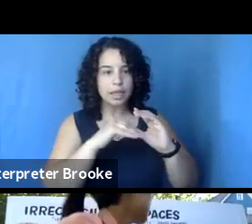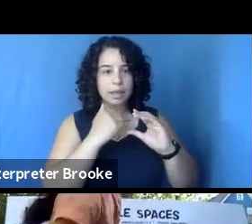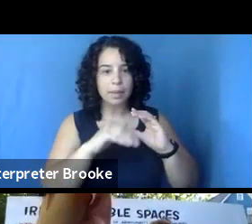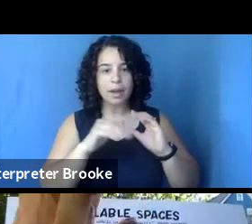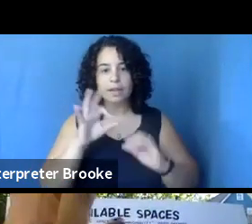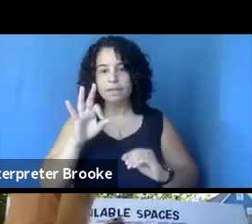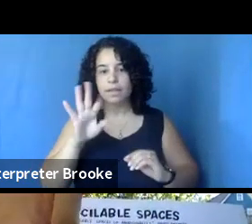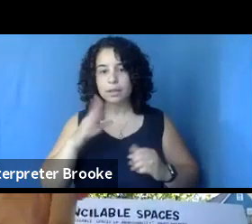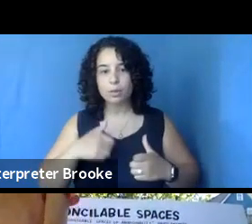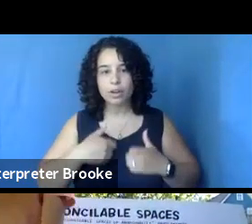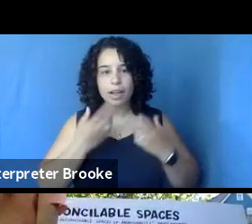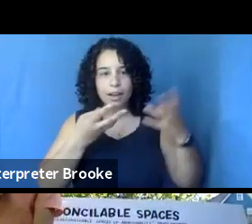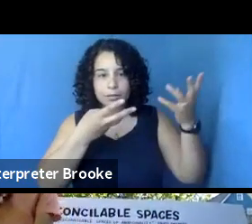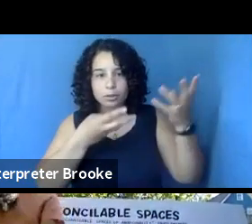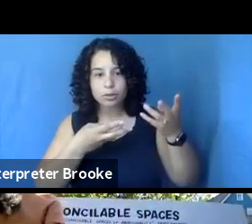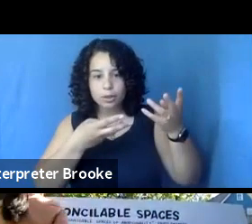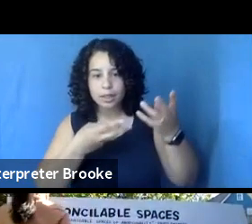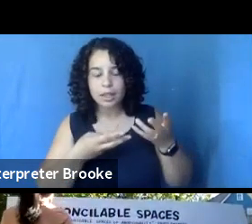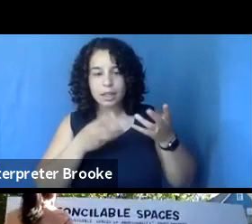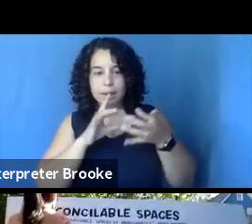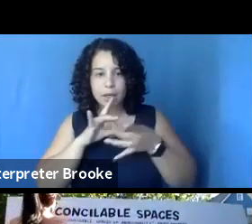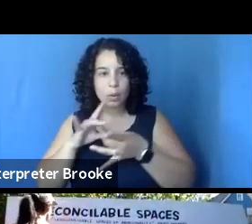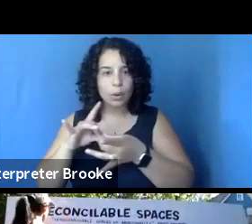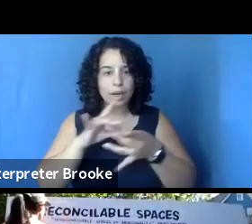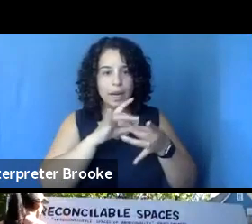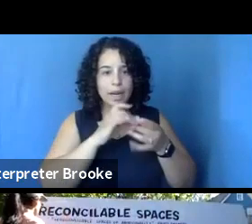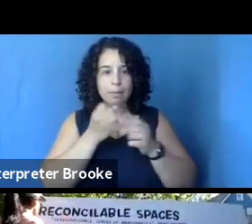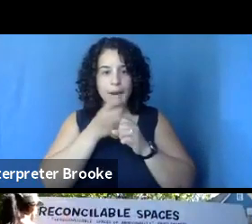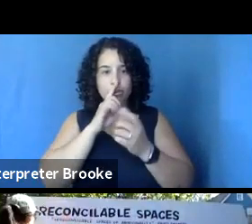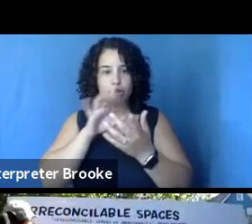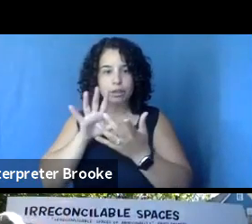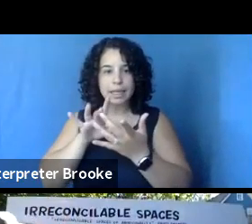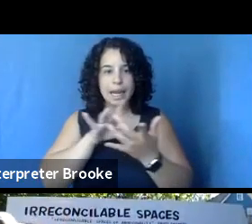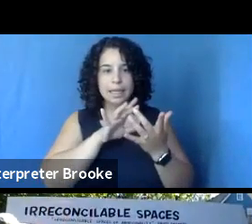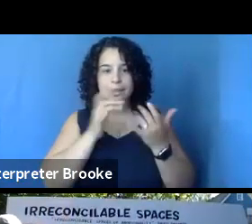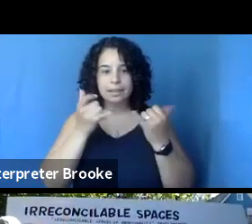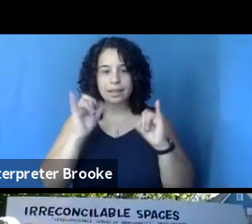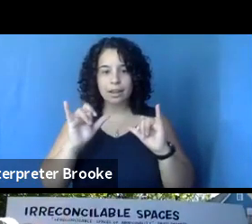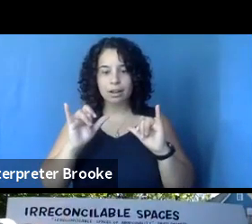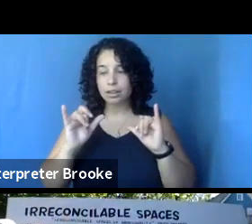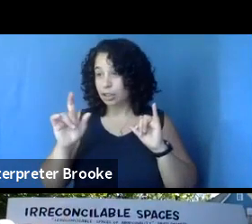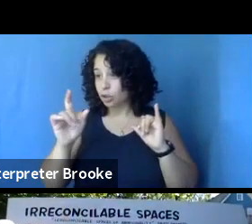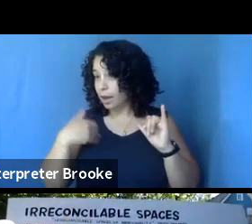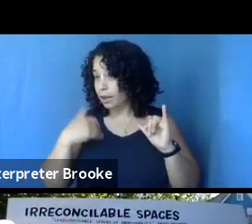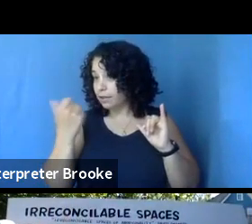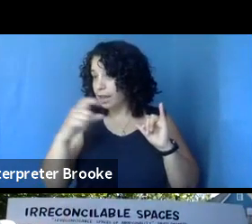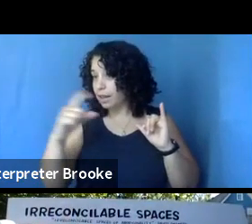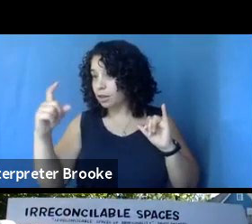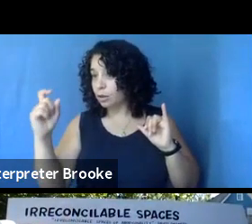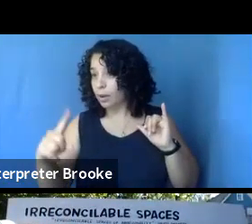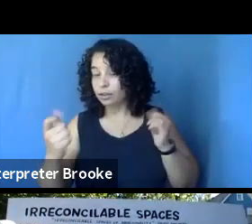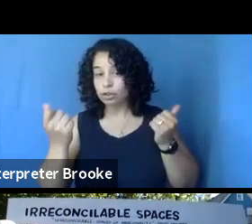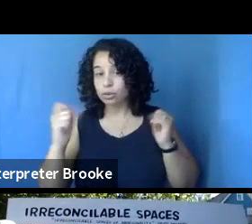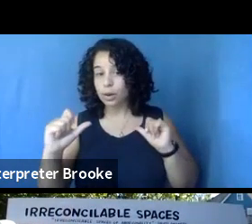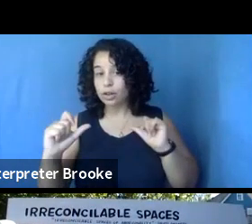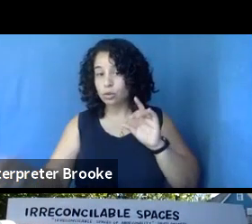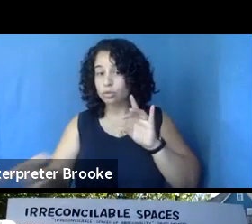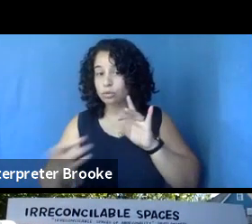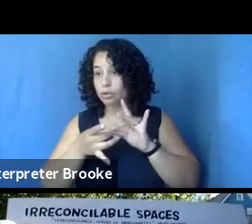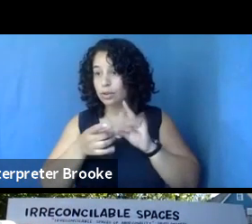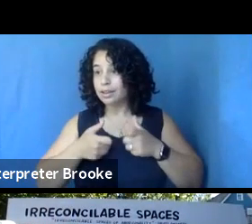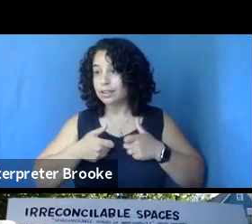live stream and trying to keep us connected in a good way with anyone who has questions or is trying to tune in